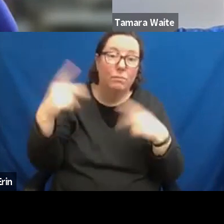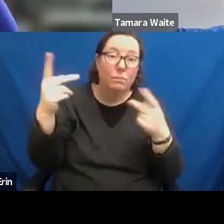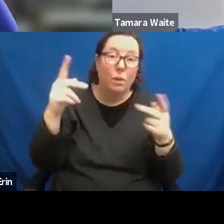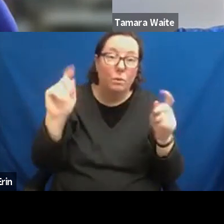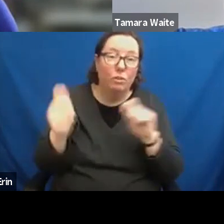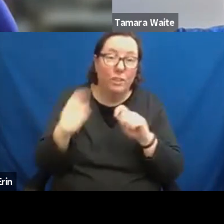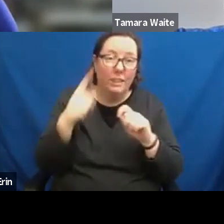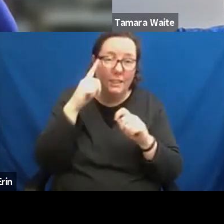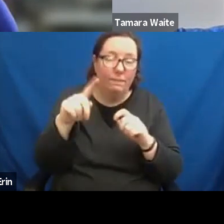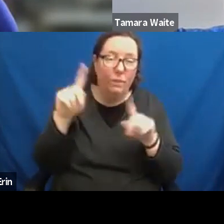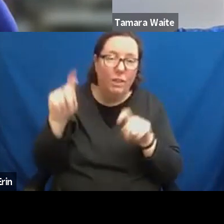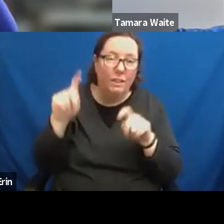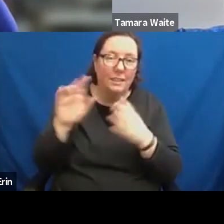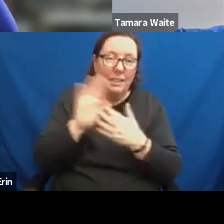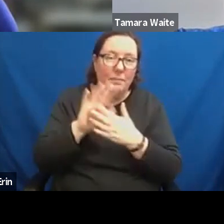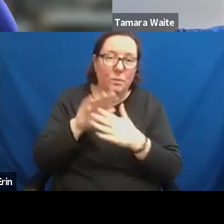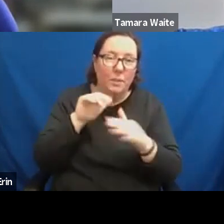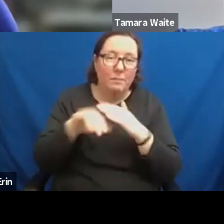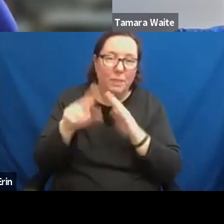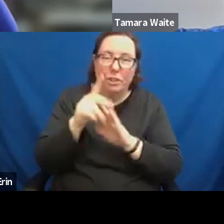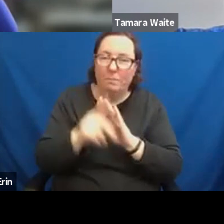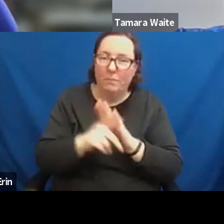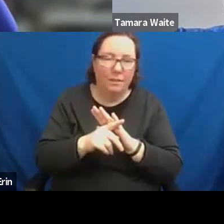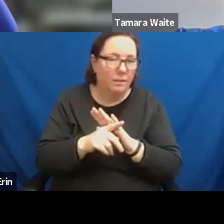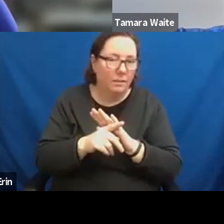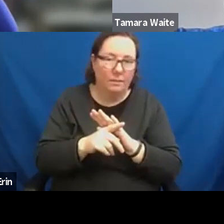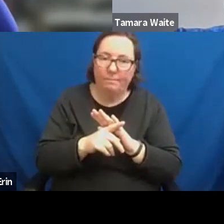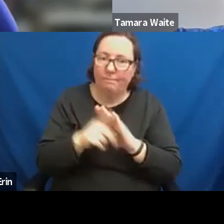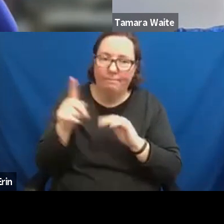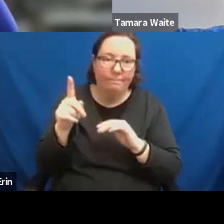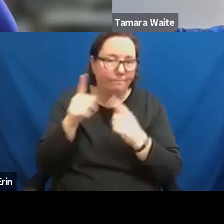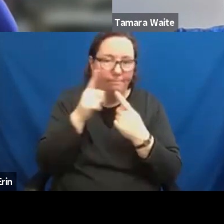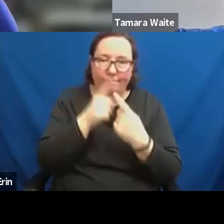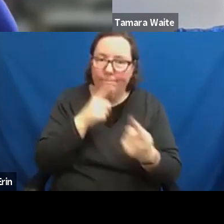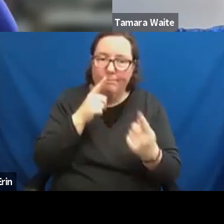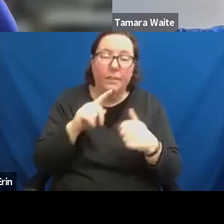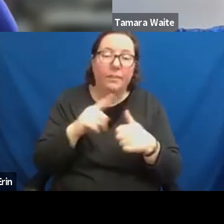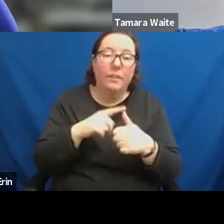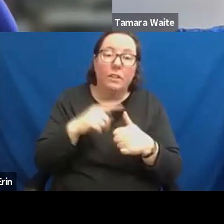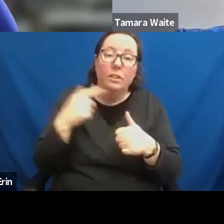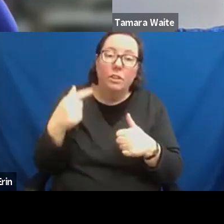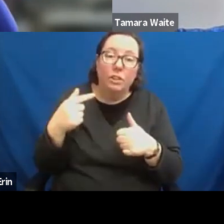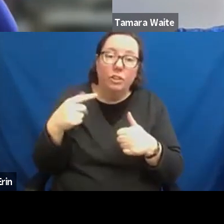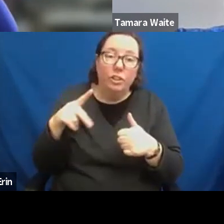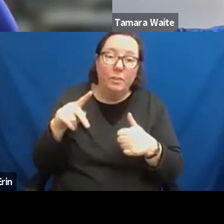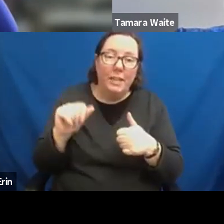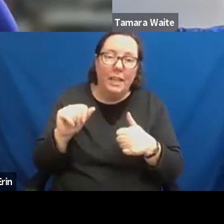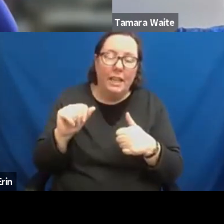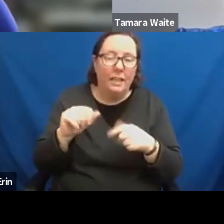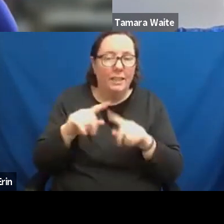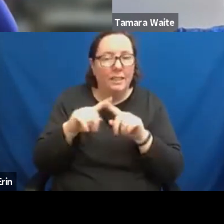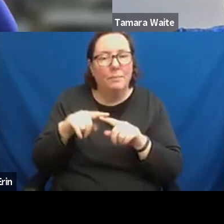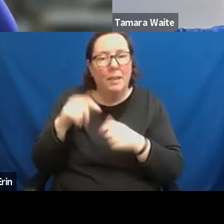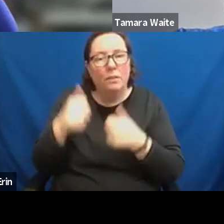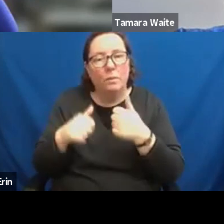exam school admission policy. First of all, GPA grades vary between schools,